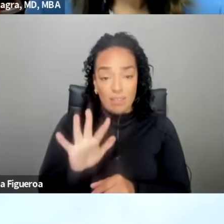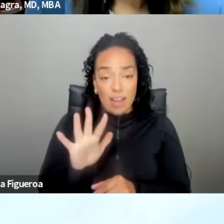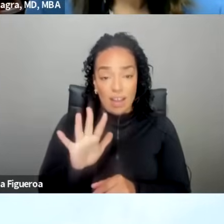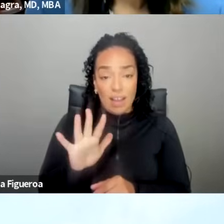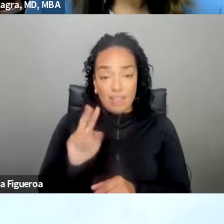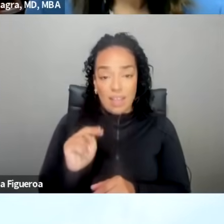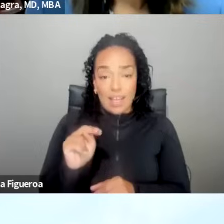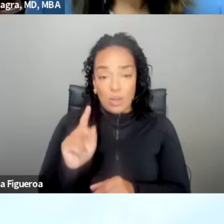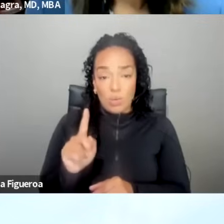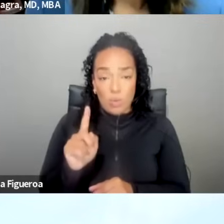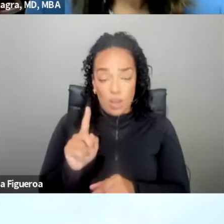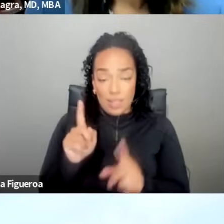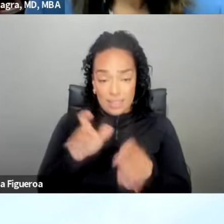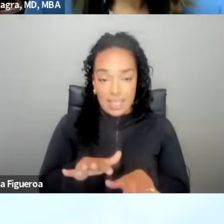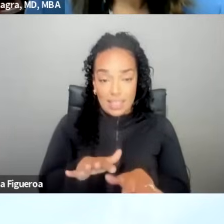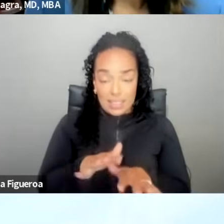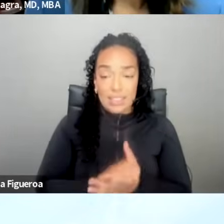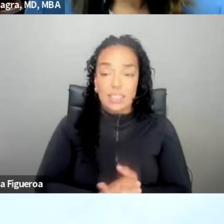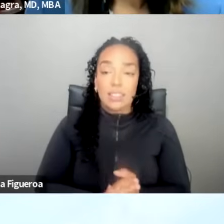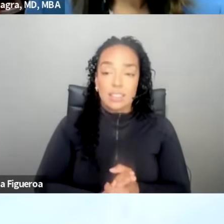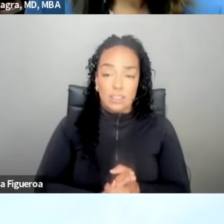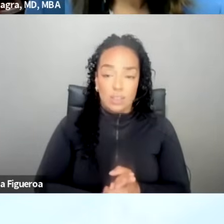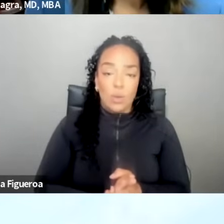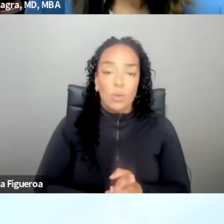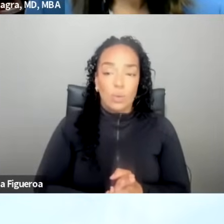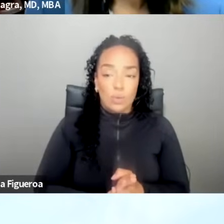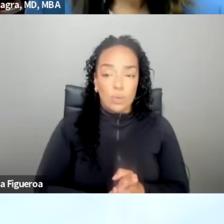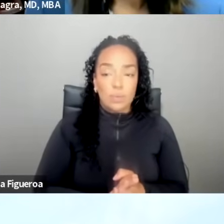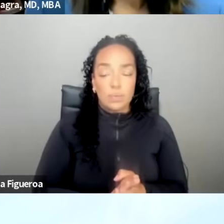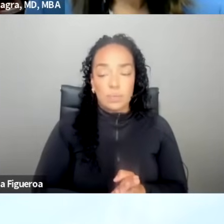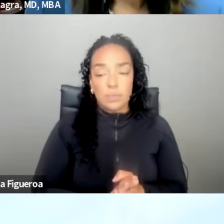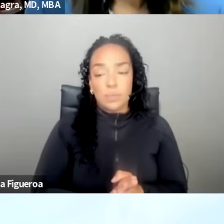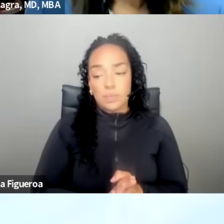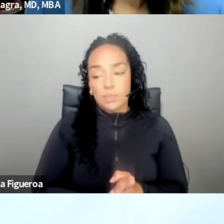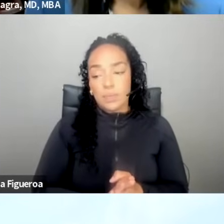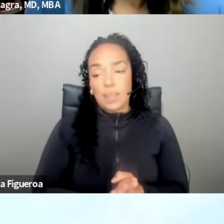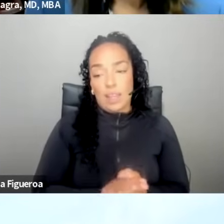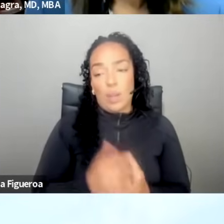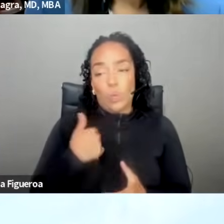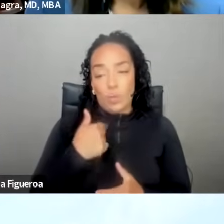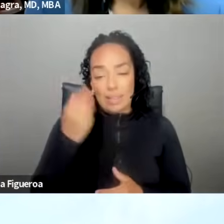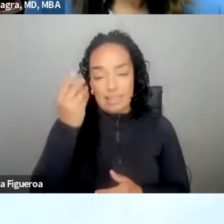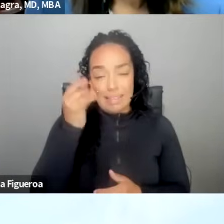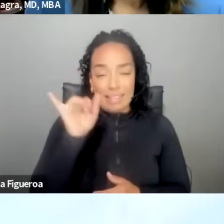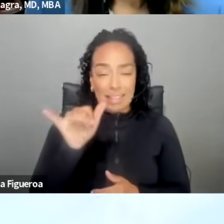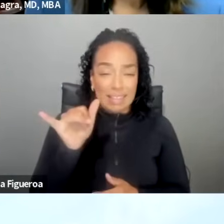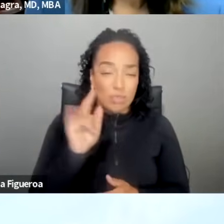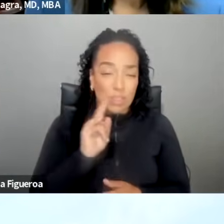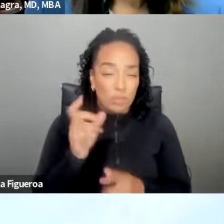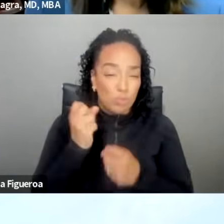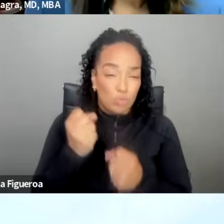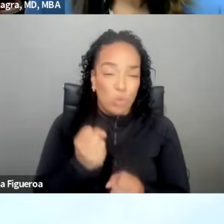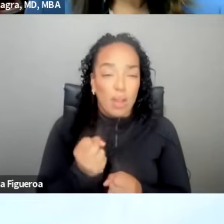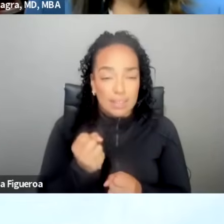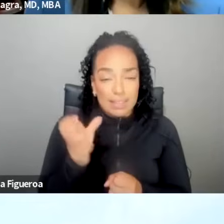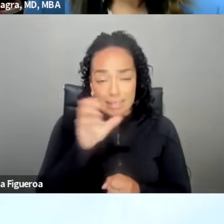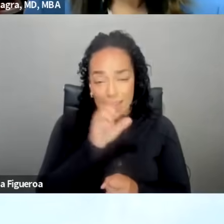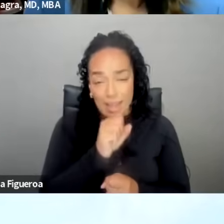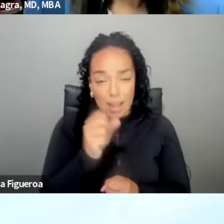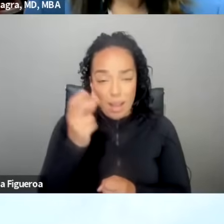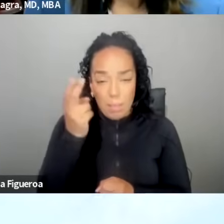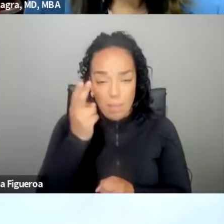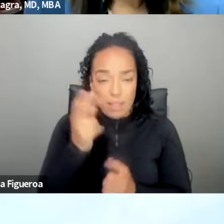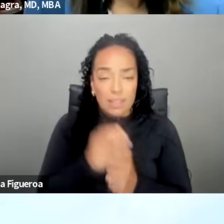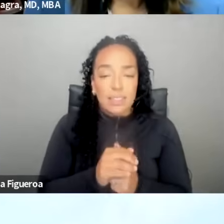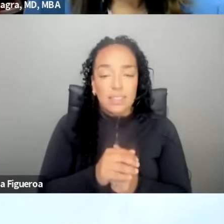results in. And so it is that we think is the strongest hypothesis at this time with regard to the infection